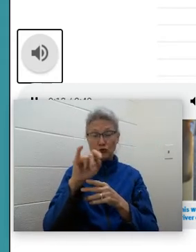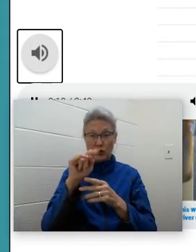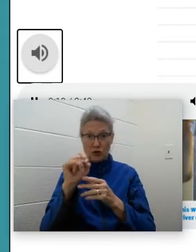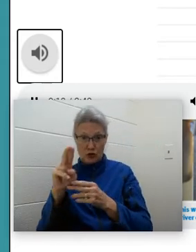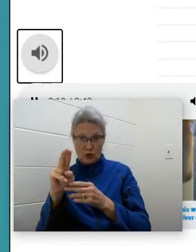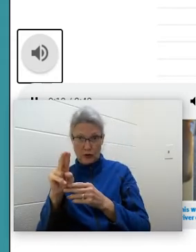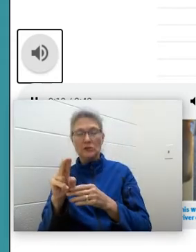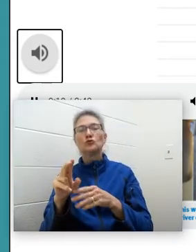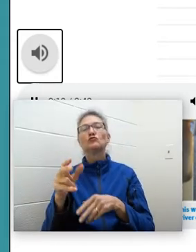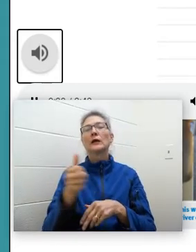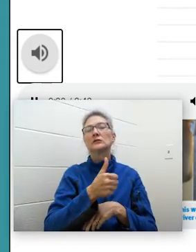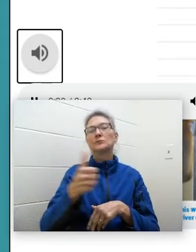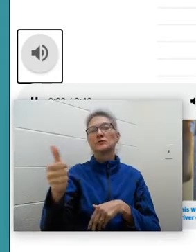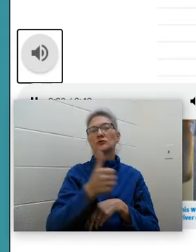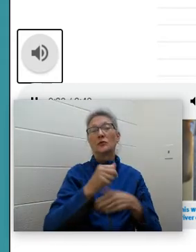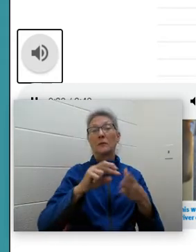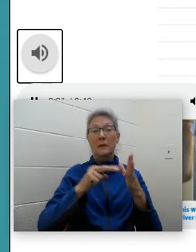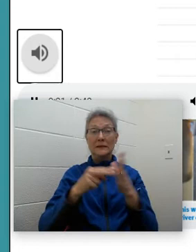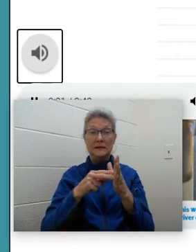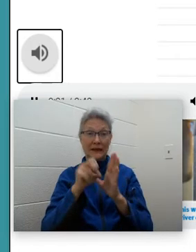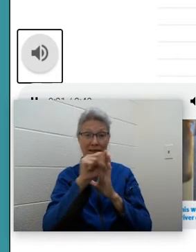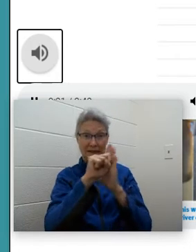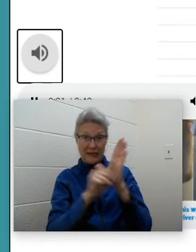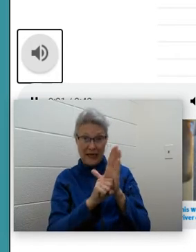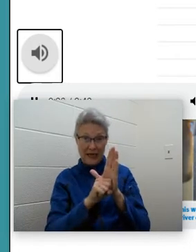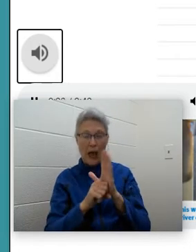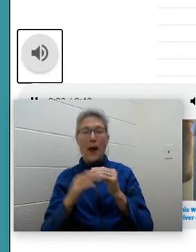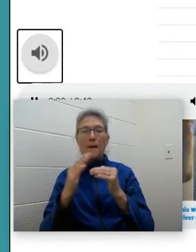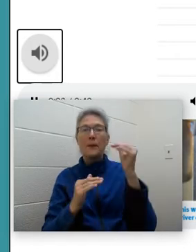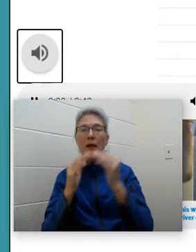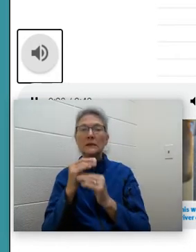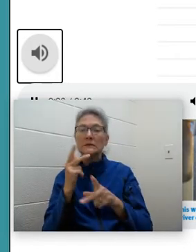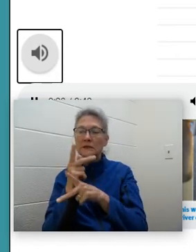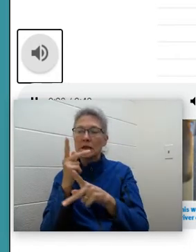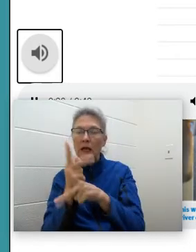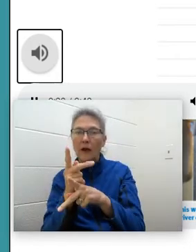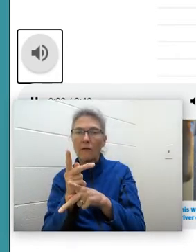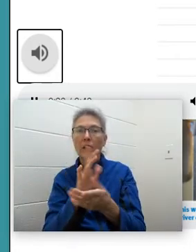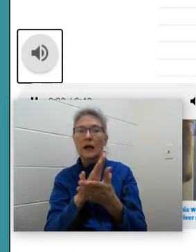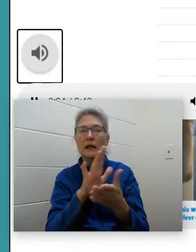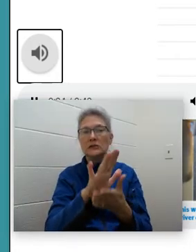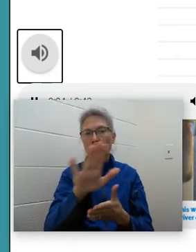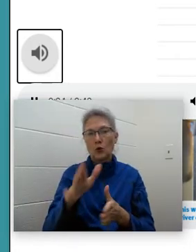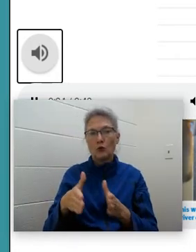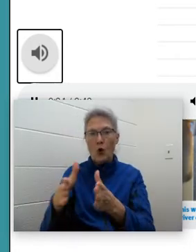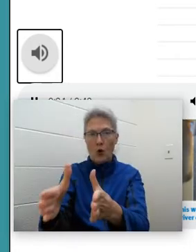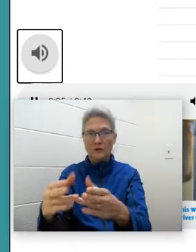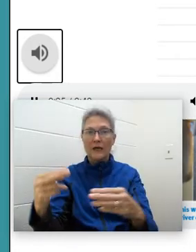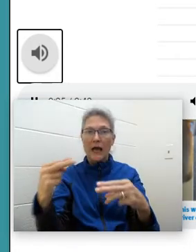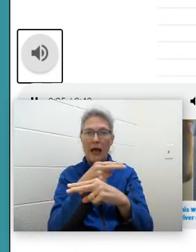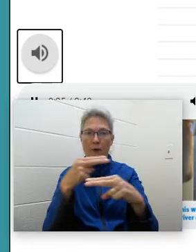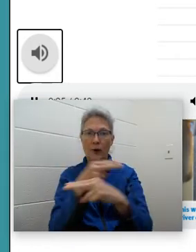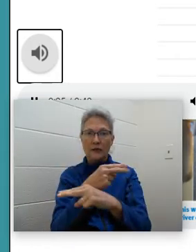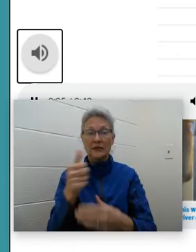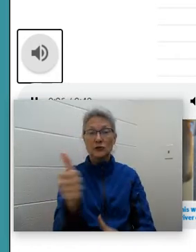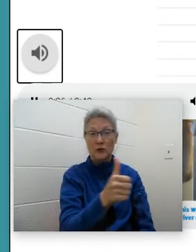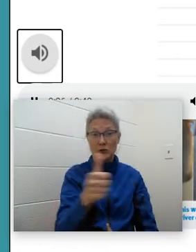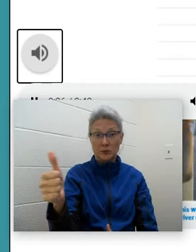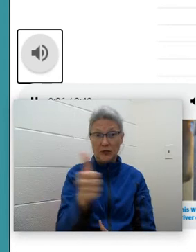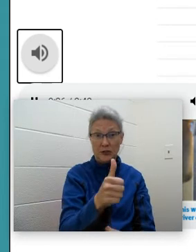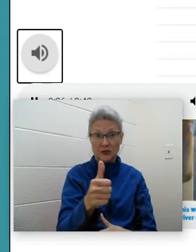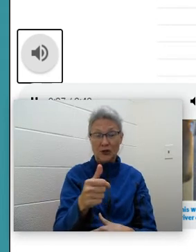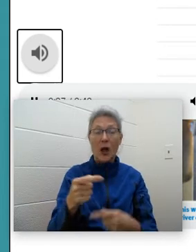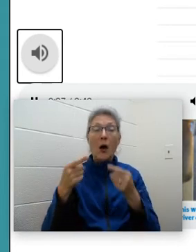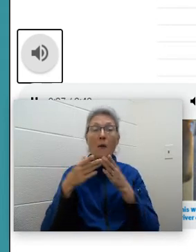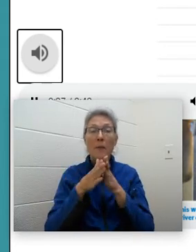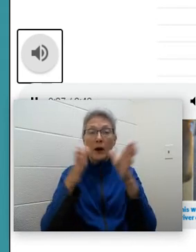state takes care of its own roads, highways, and public transportation. Roads, highways, and public transportation greatly affect